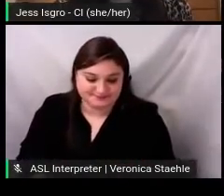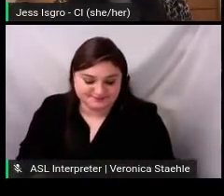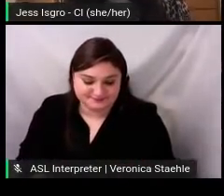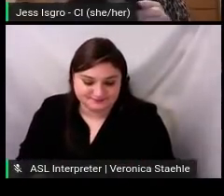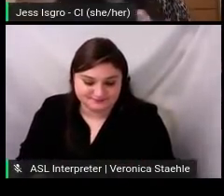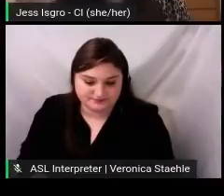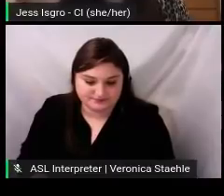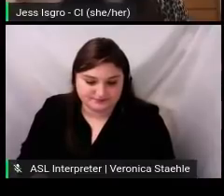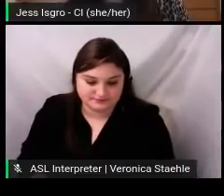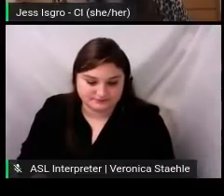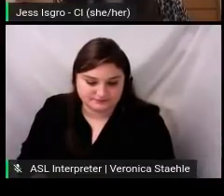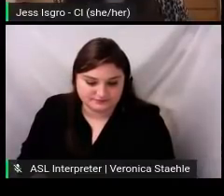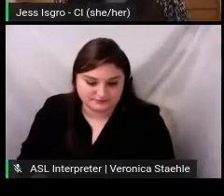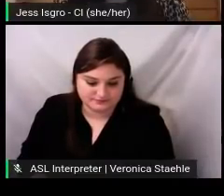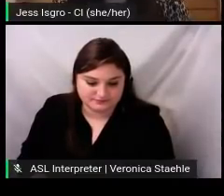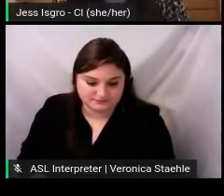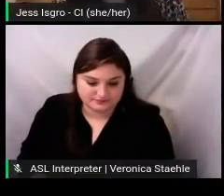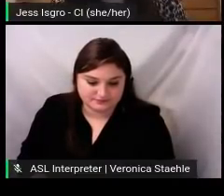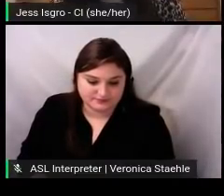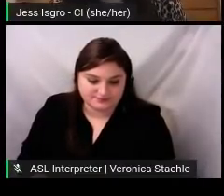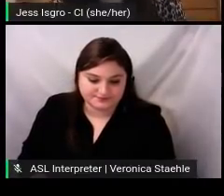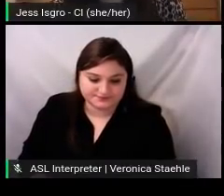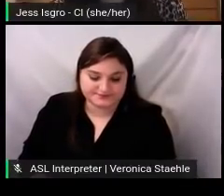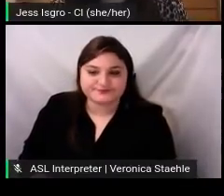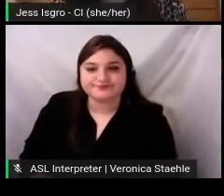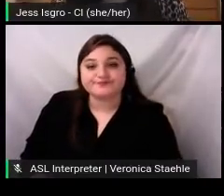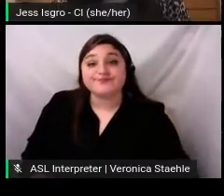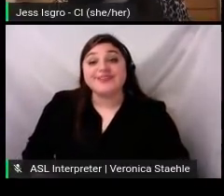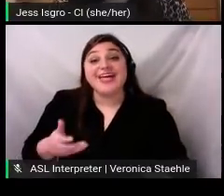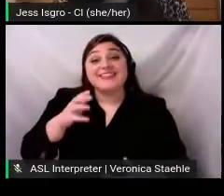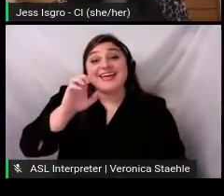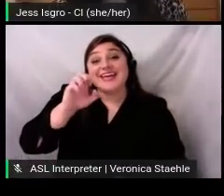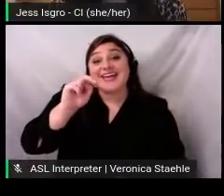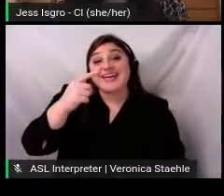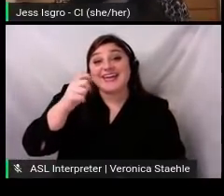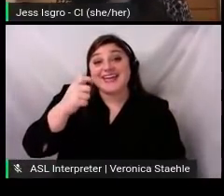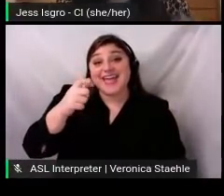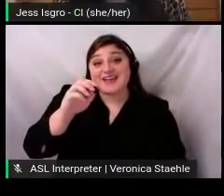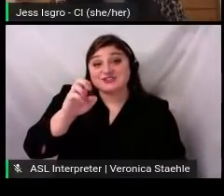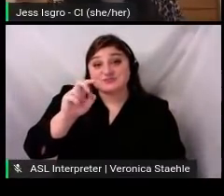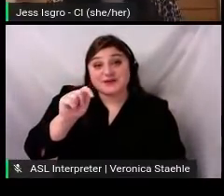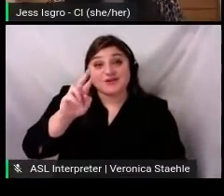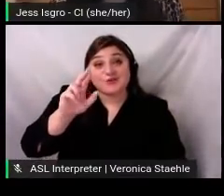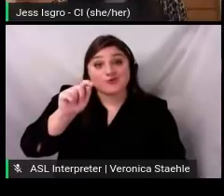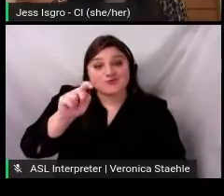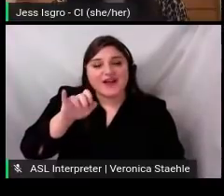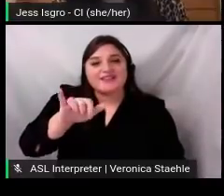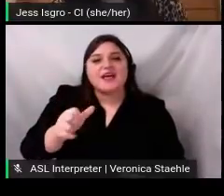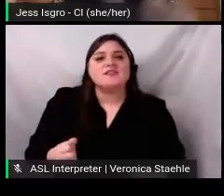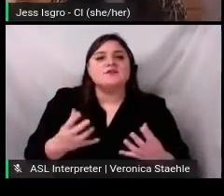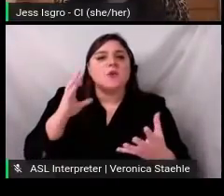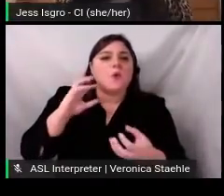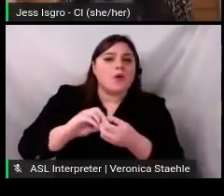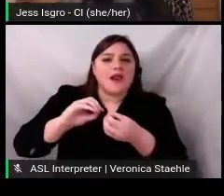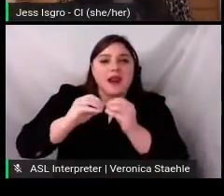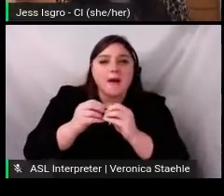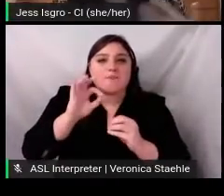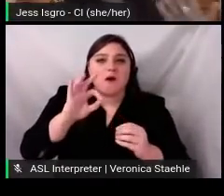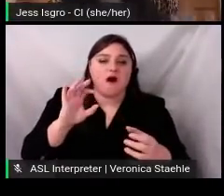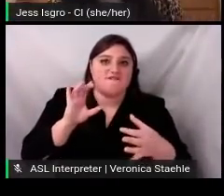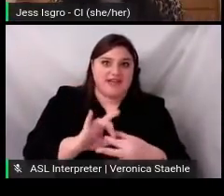The first one is engagement rate. This is one of the most useful and prevalent metrics out there. It's defined as the total number of engagements. So think